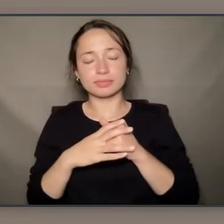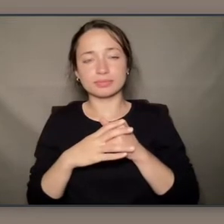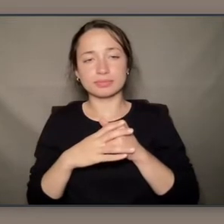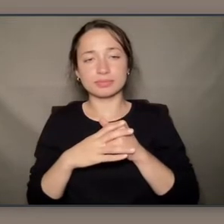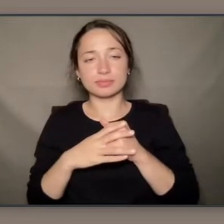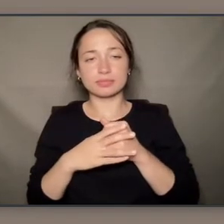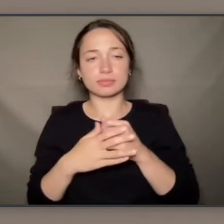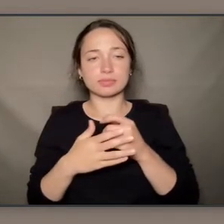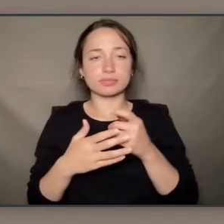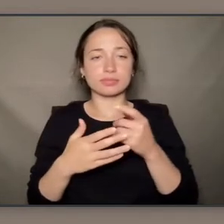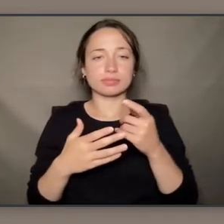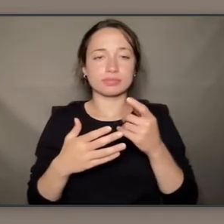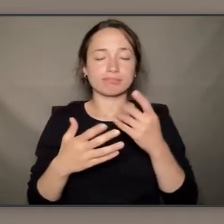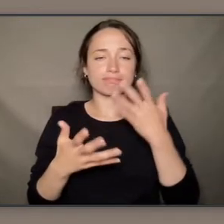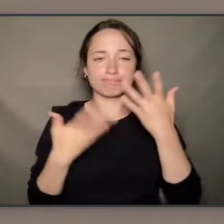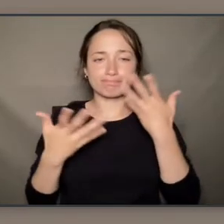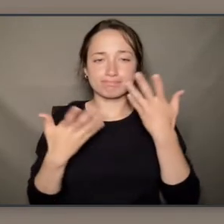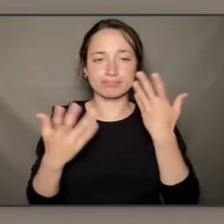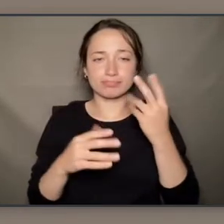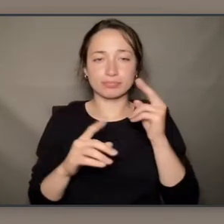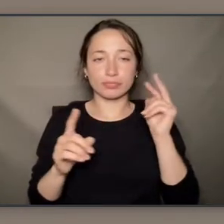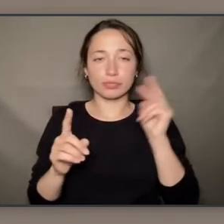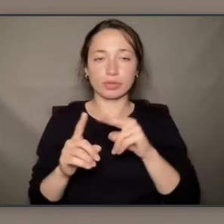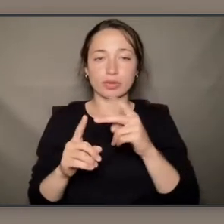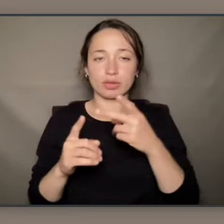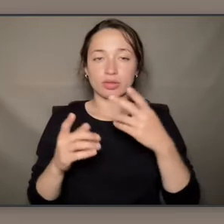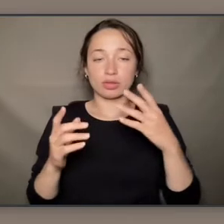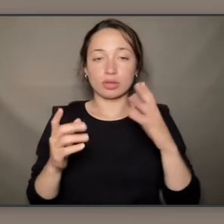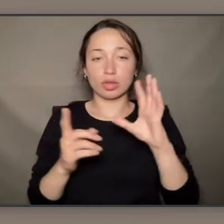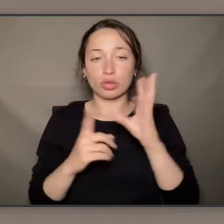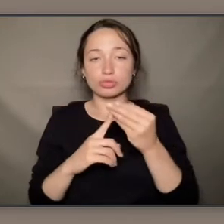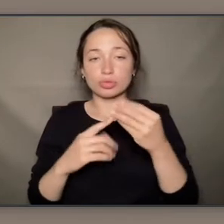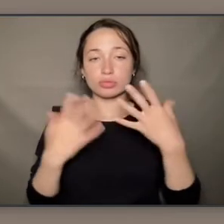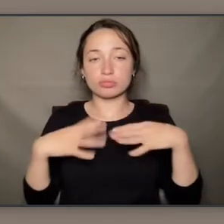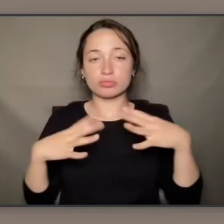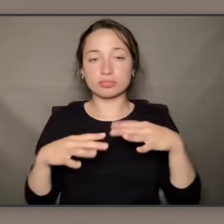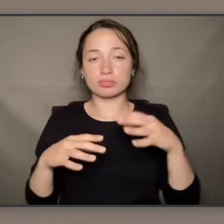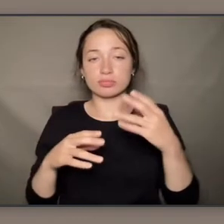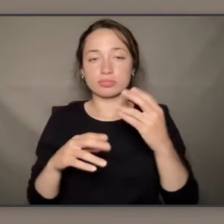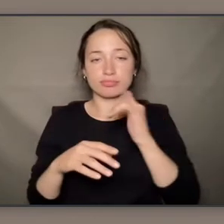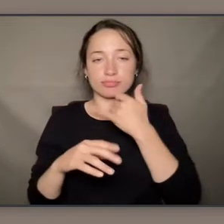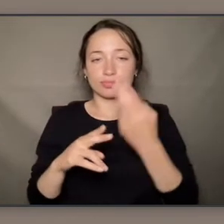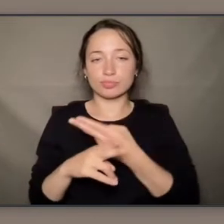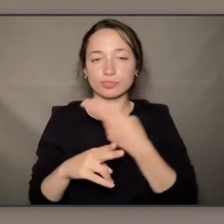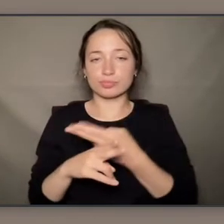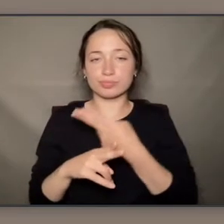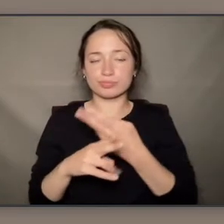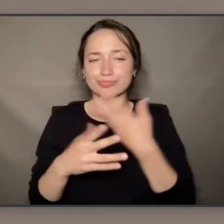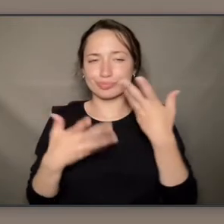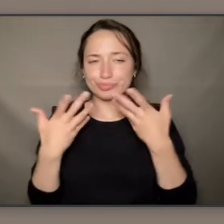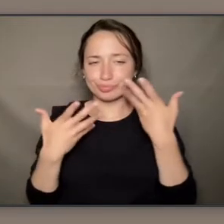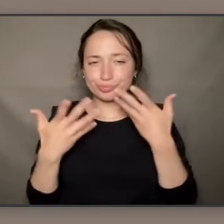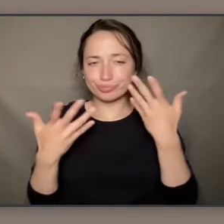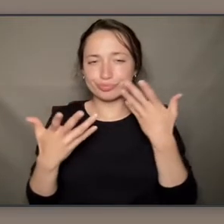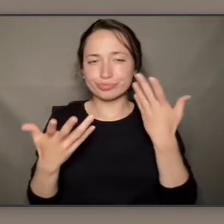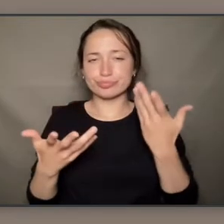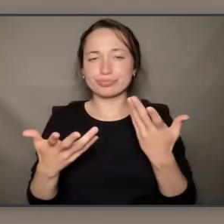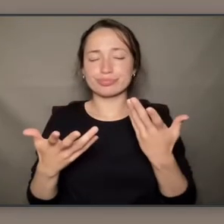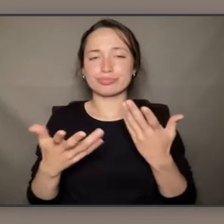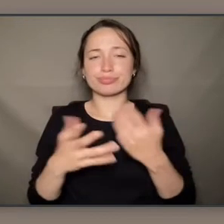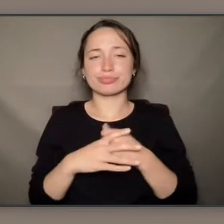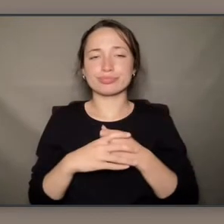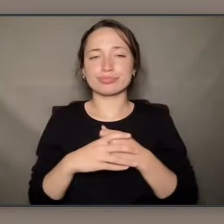a humiliation, right? It is humiliating to see one's cultural attire, for example,